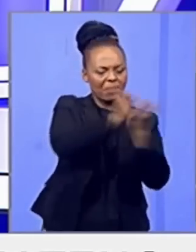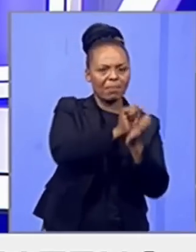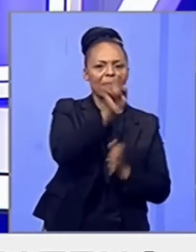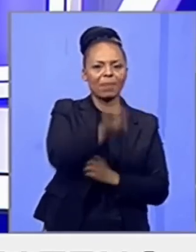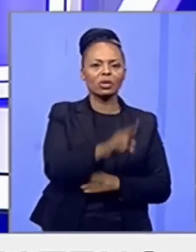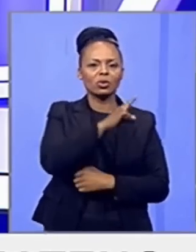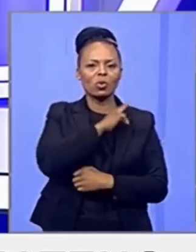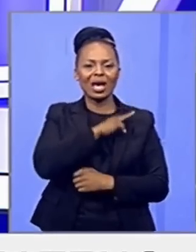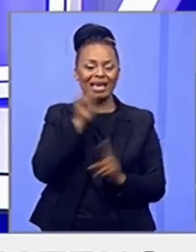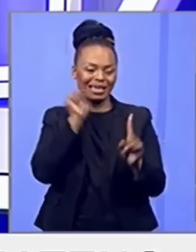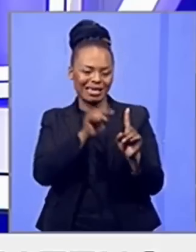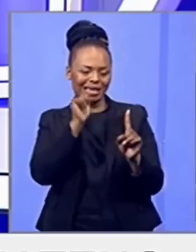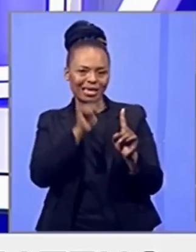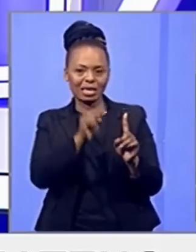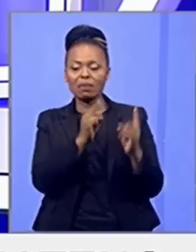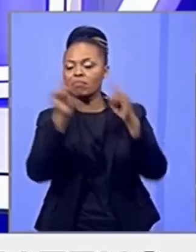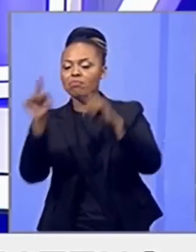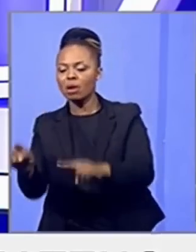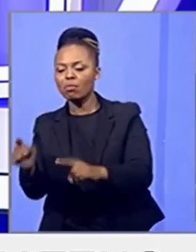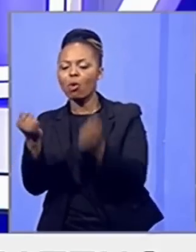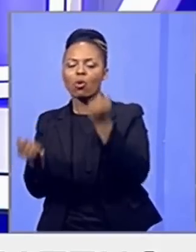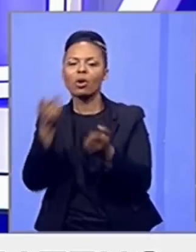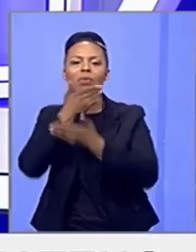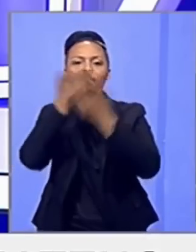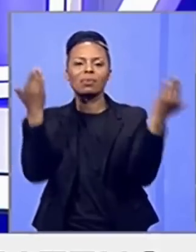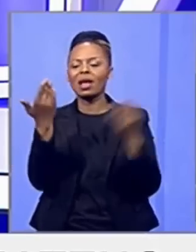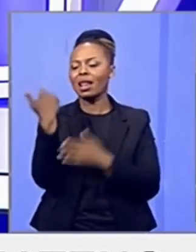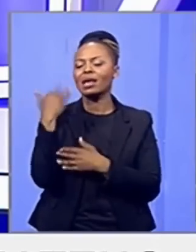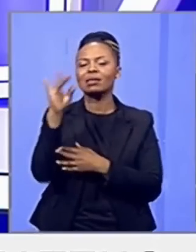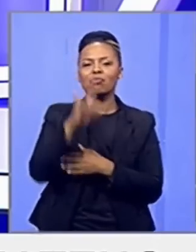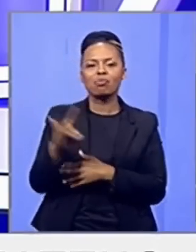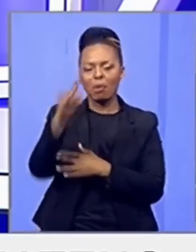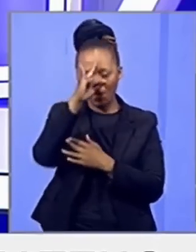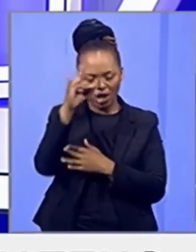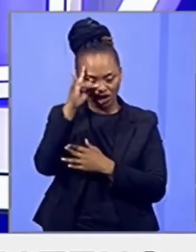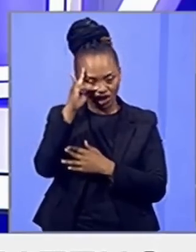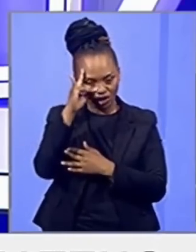go palelwa ke go iponagatša kgorongtsheko ka March lenyaga.